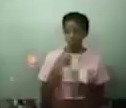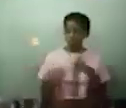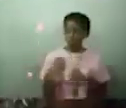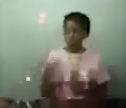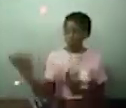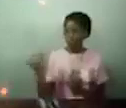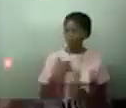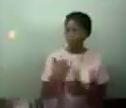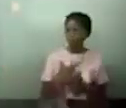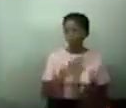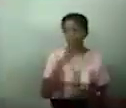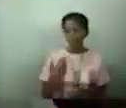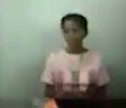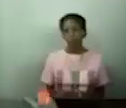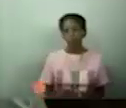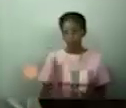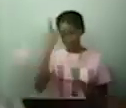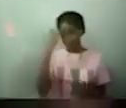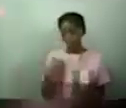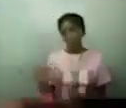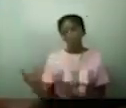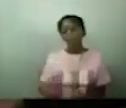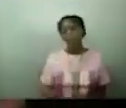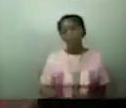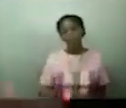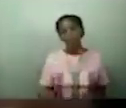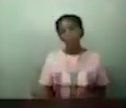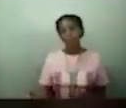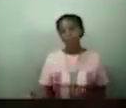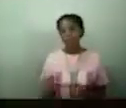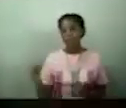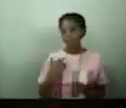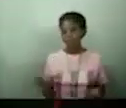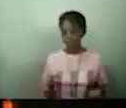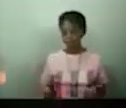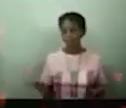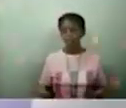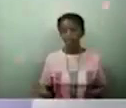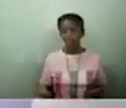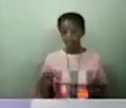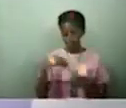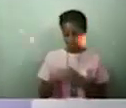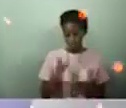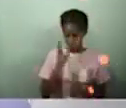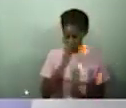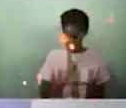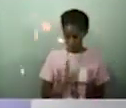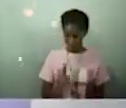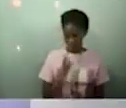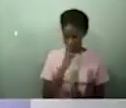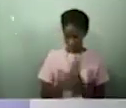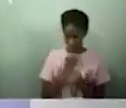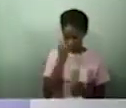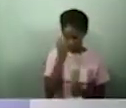Of their generation. Father, we have come just as we are, in humility and in all